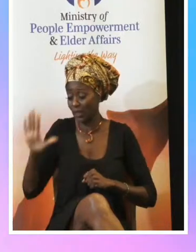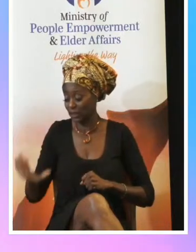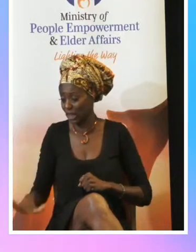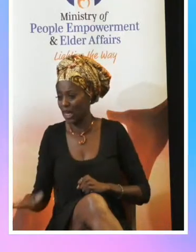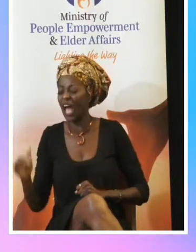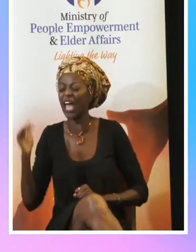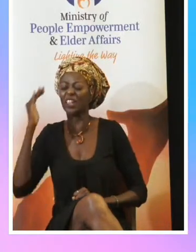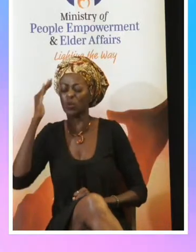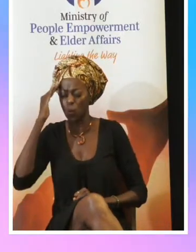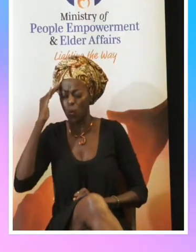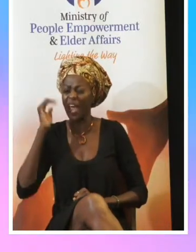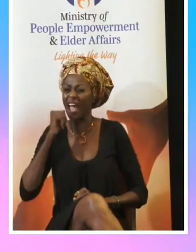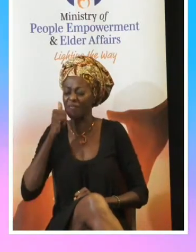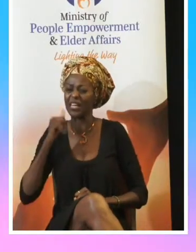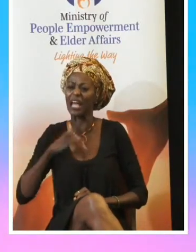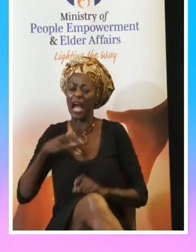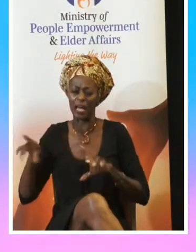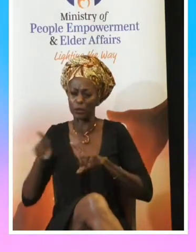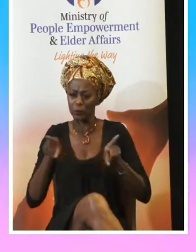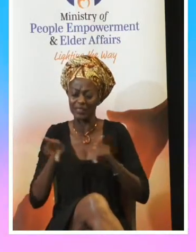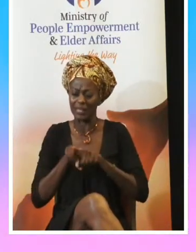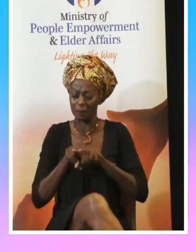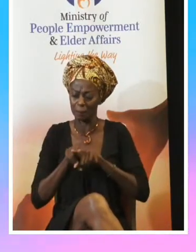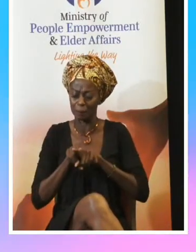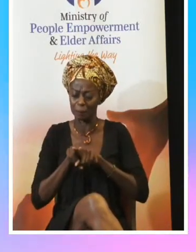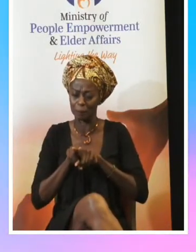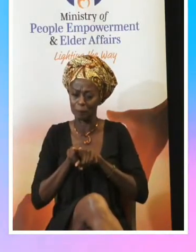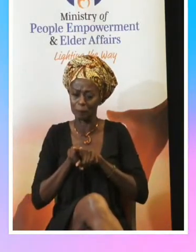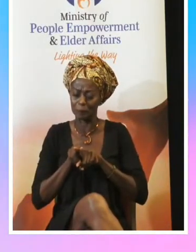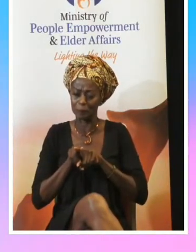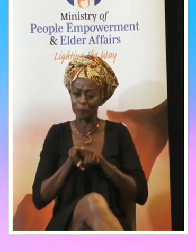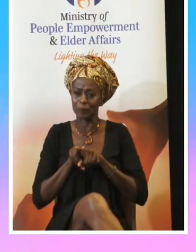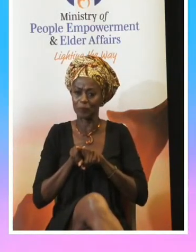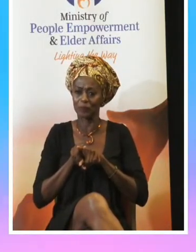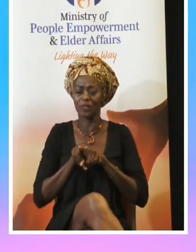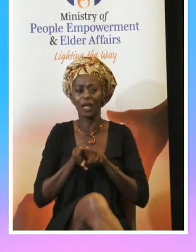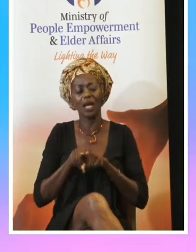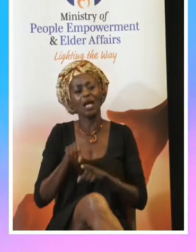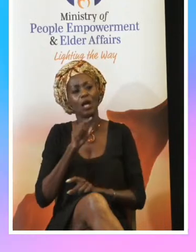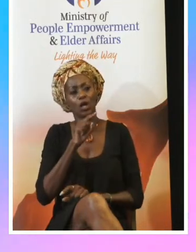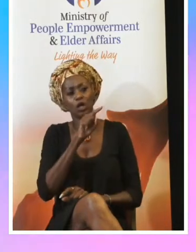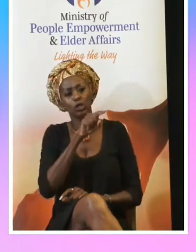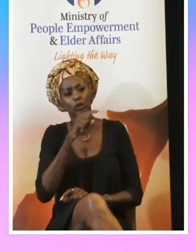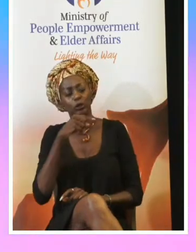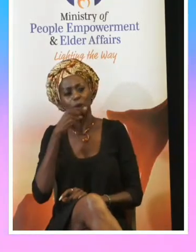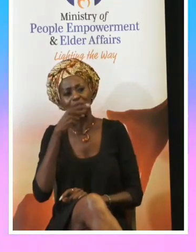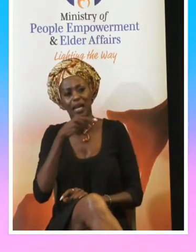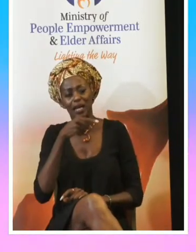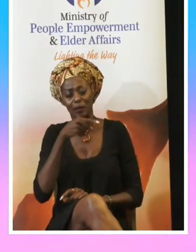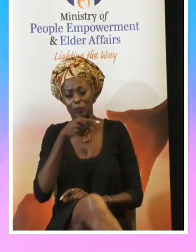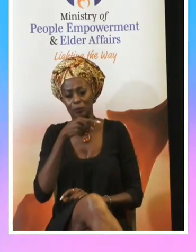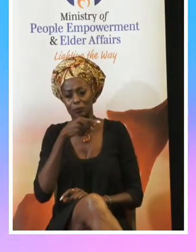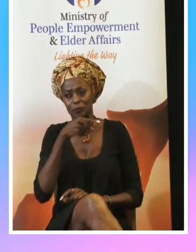day. And you mentioned something. You mentioned as the world